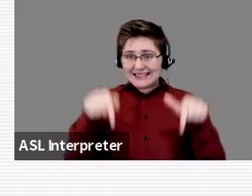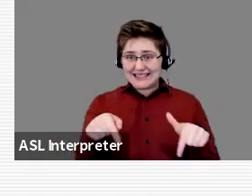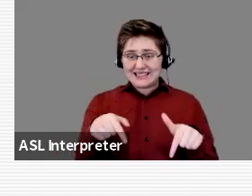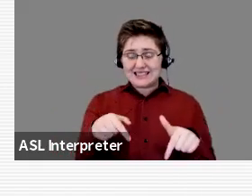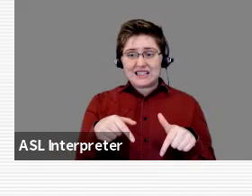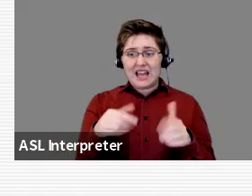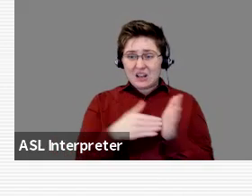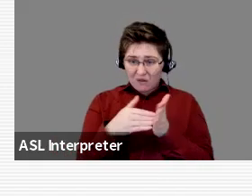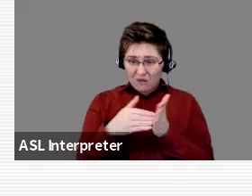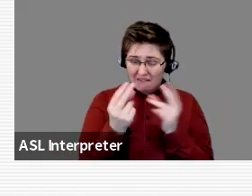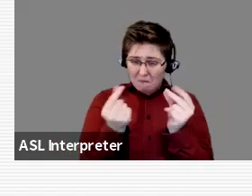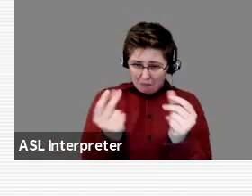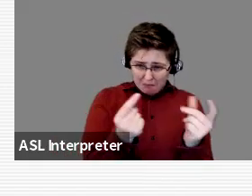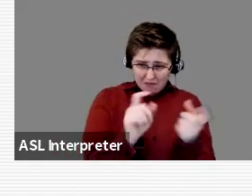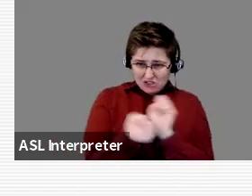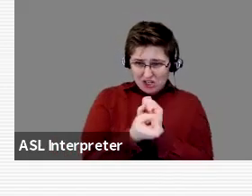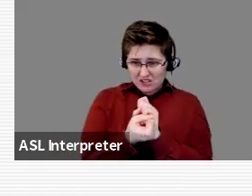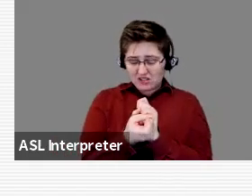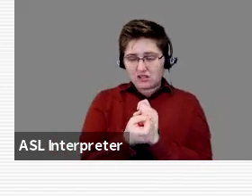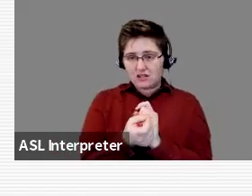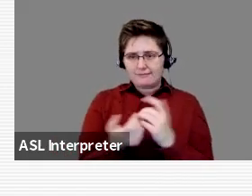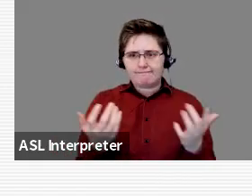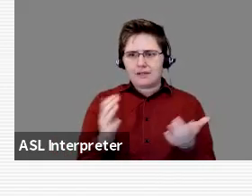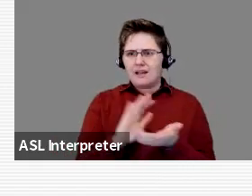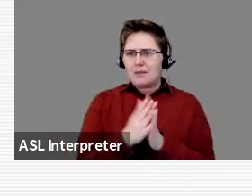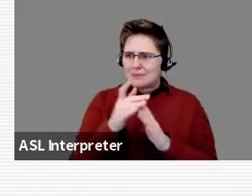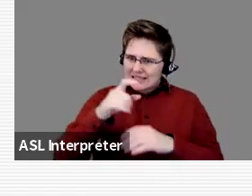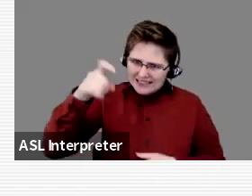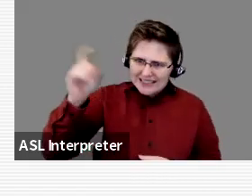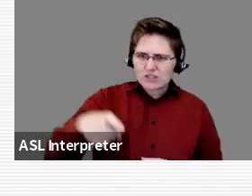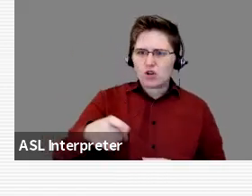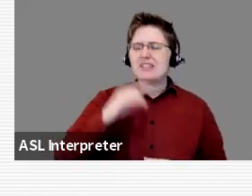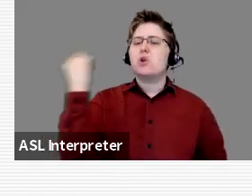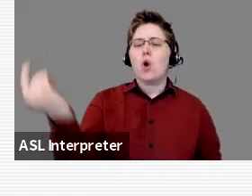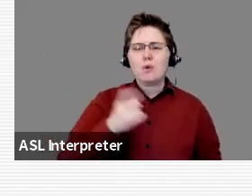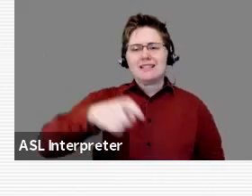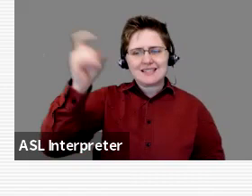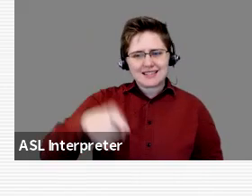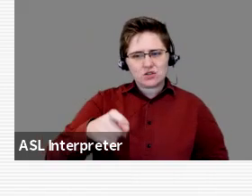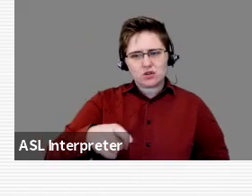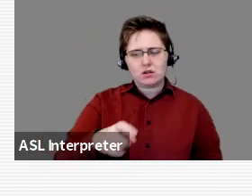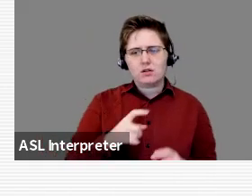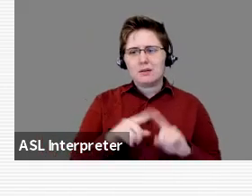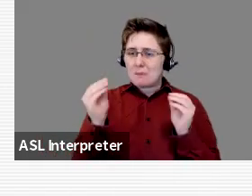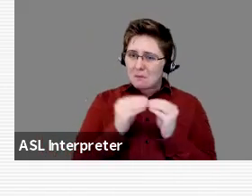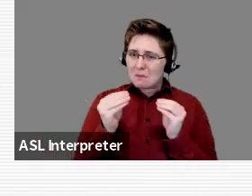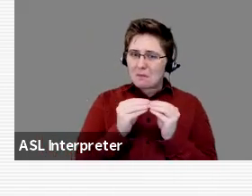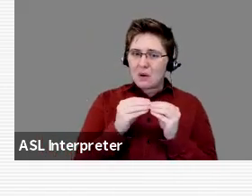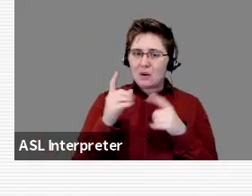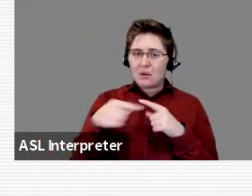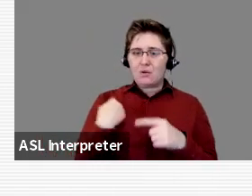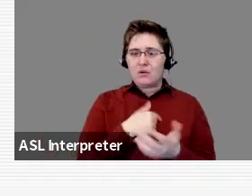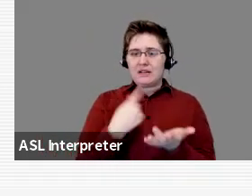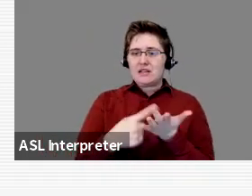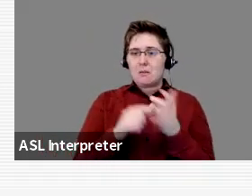as frequently as response to COVID, it becomes essential, and is always essential, but even more so when we're talking about